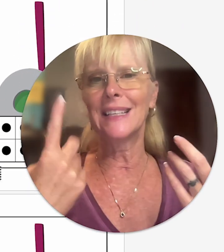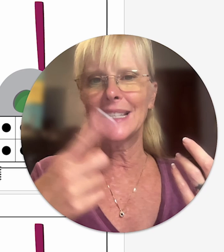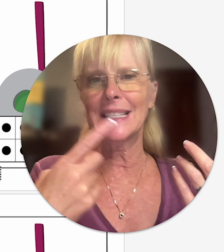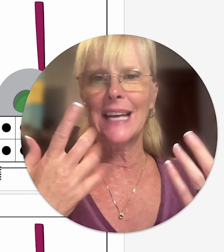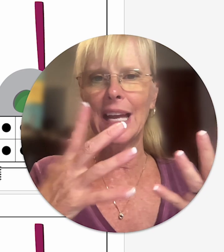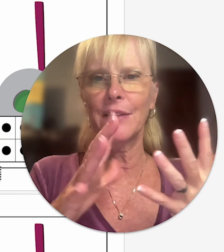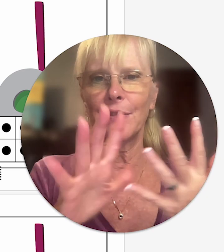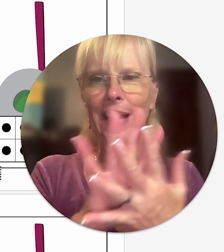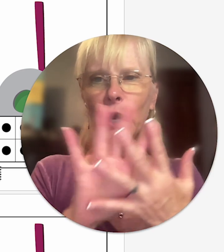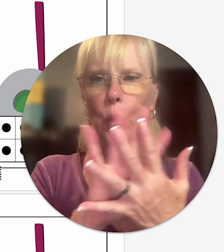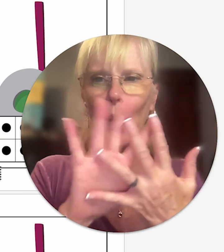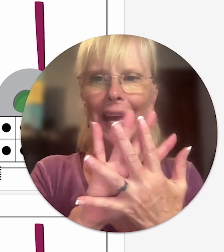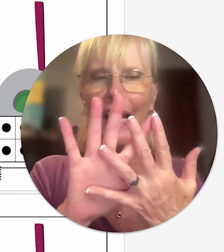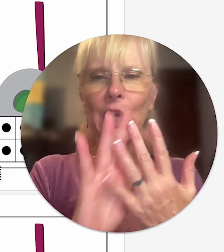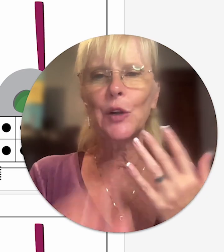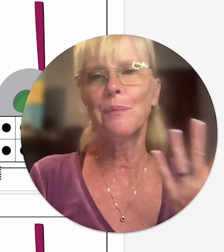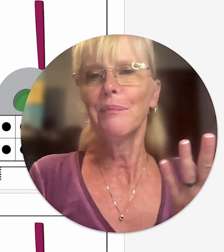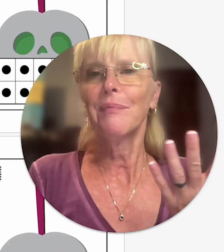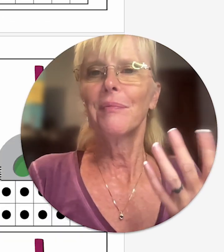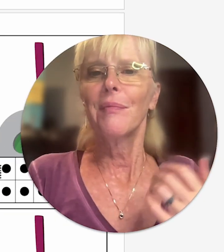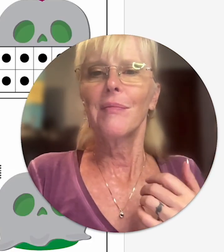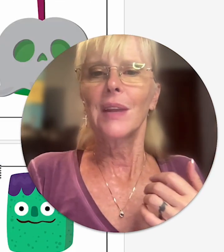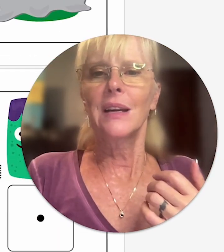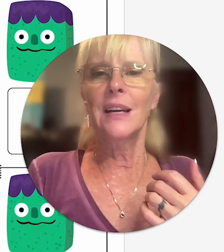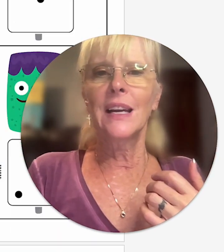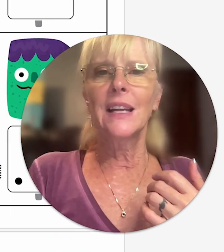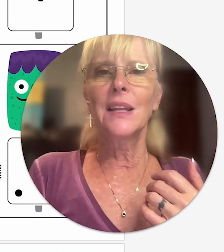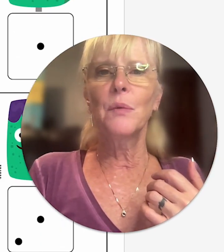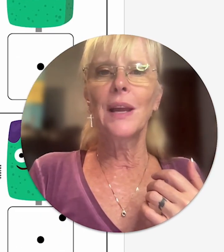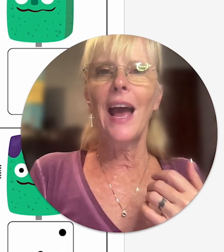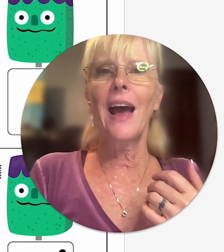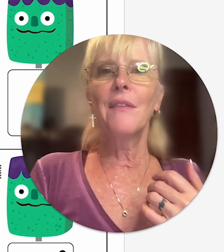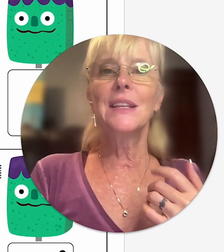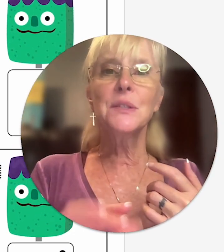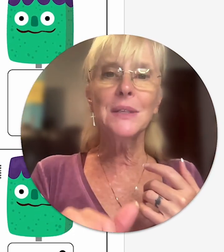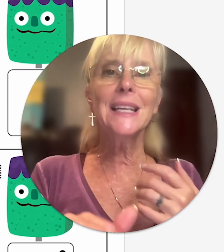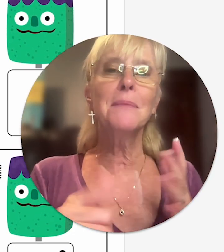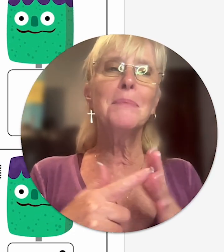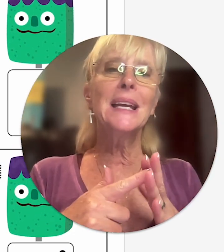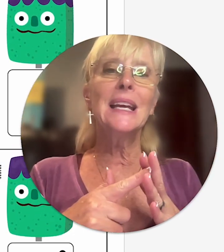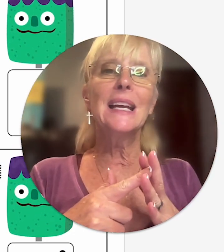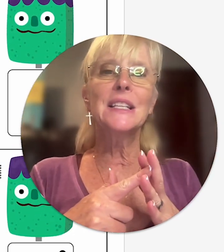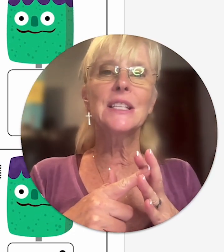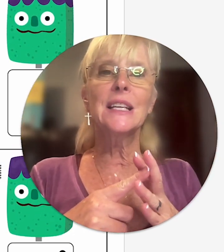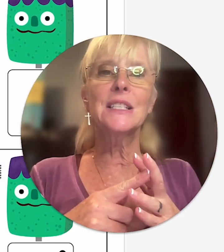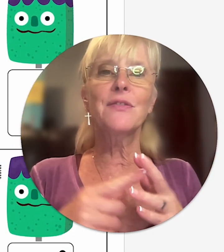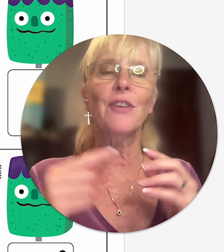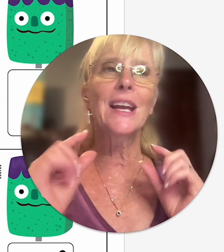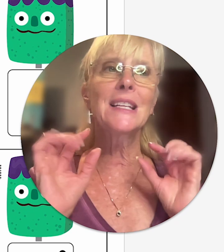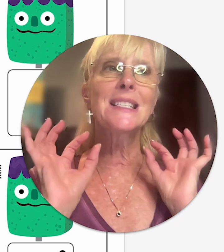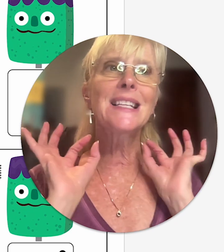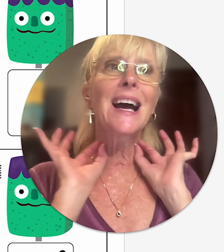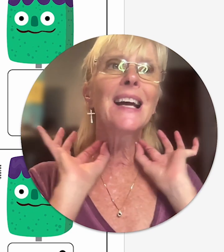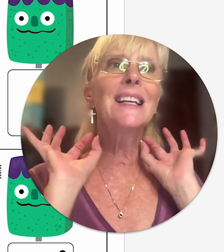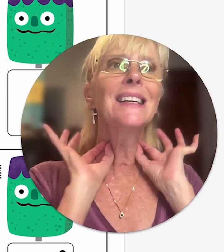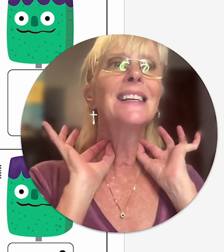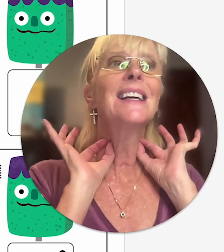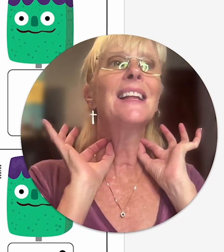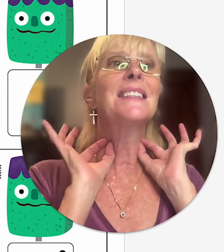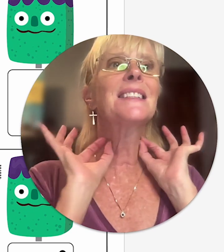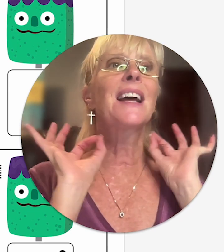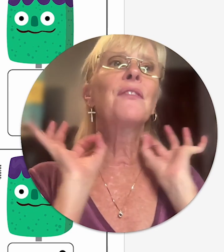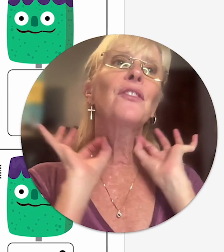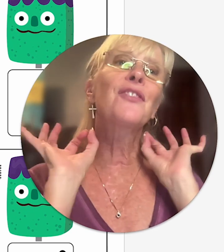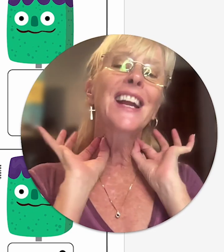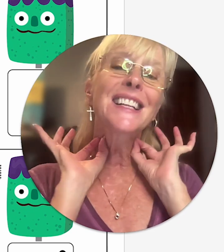but this is kind of like a gray color. And then we have, this one can be, it's Frankenstein.